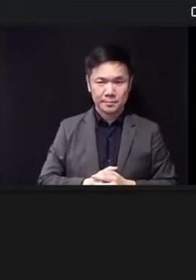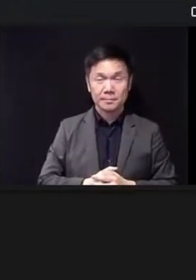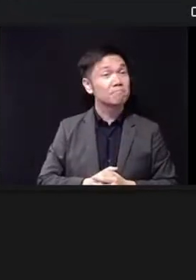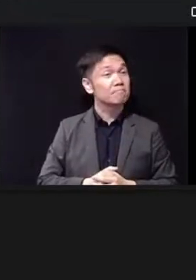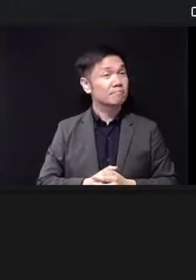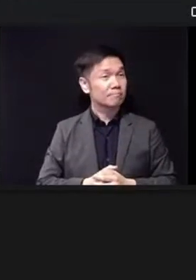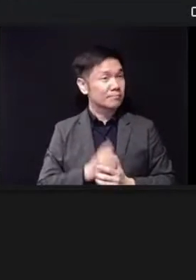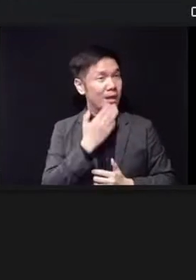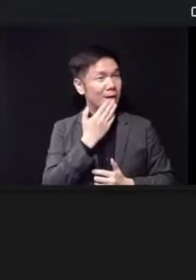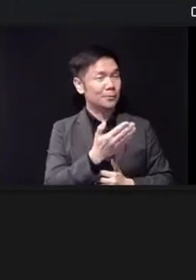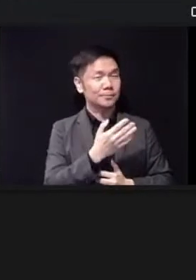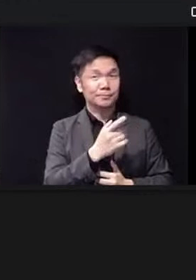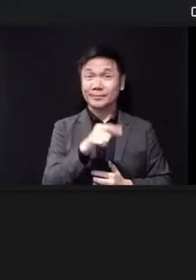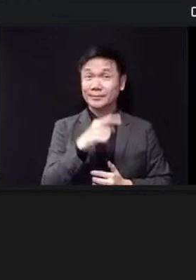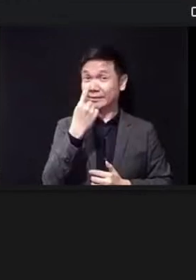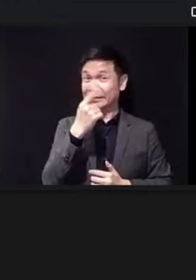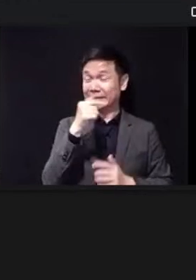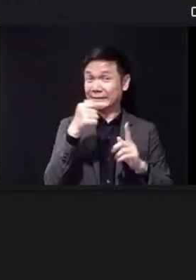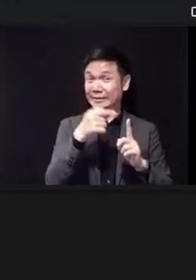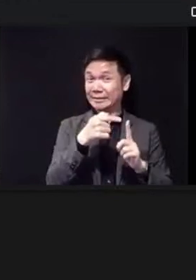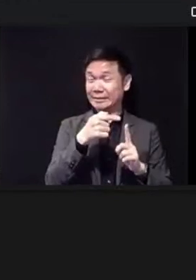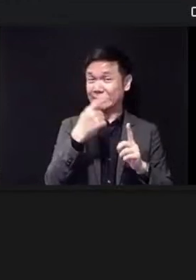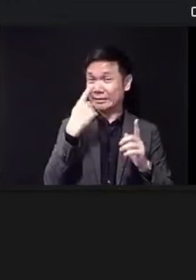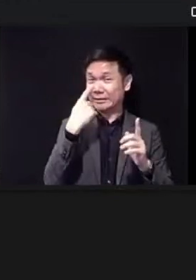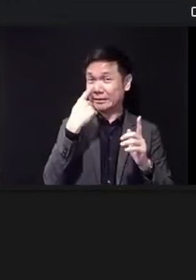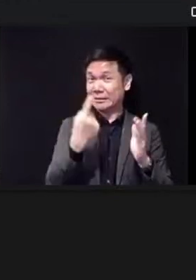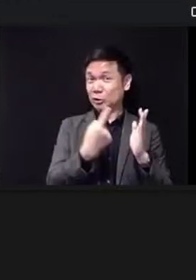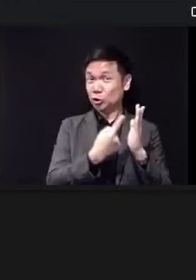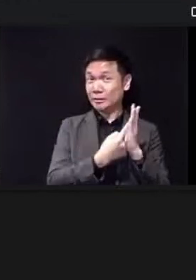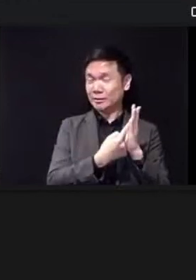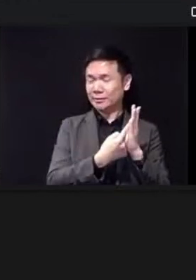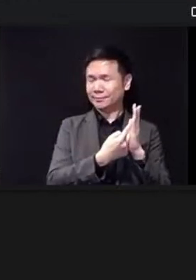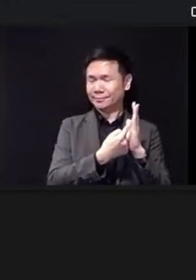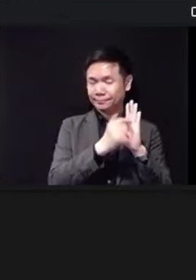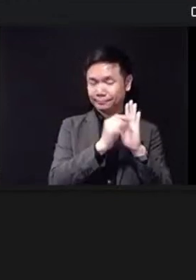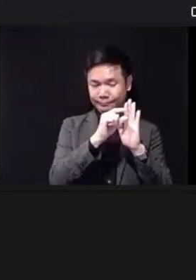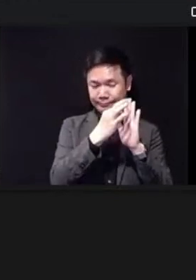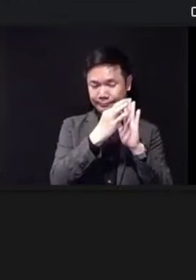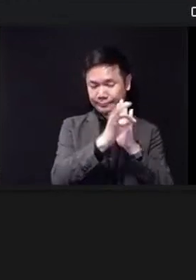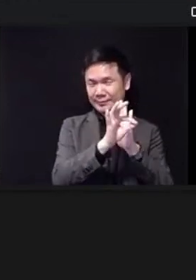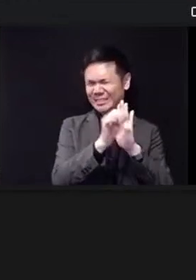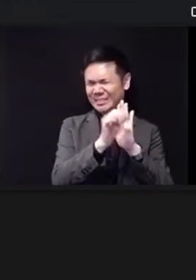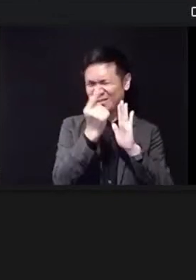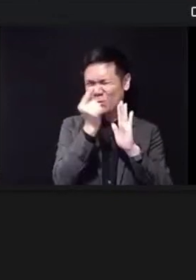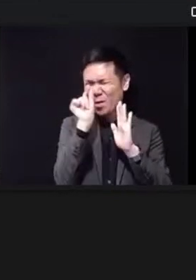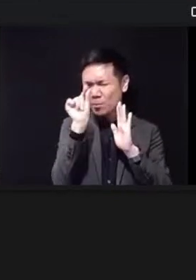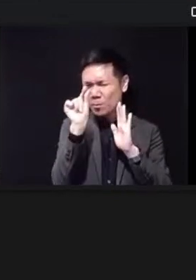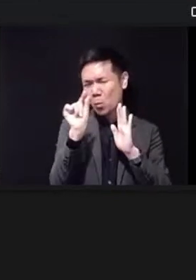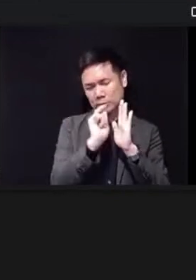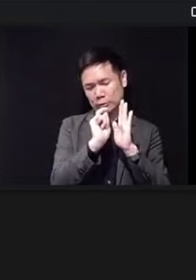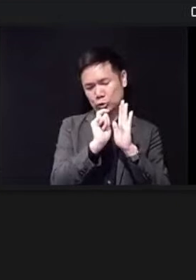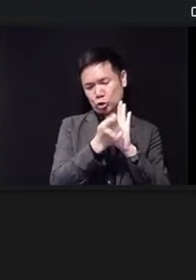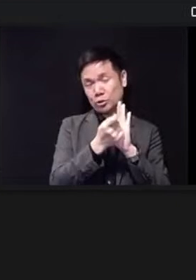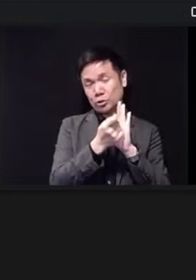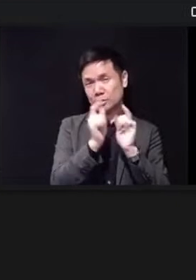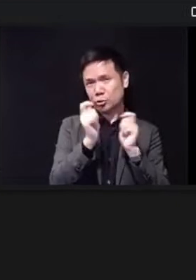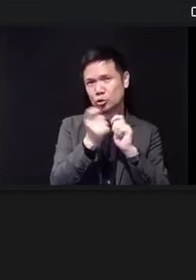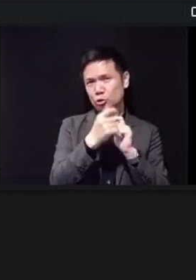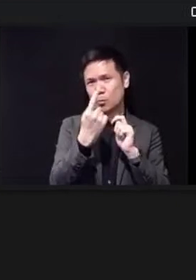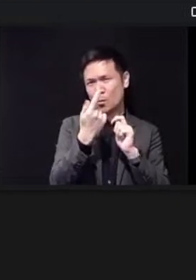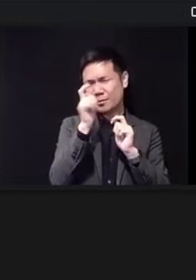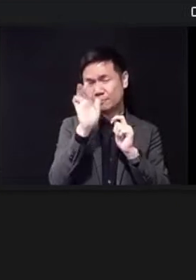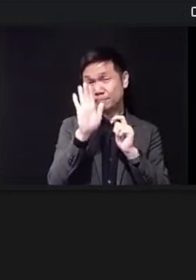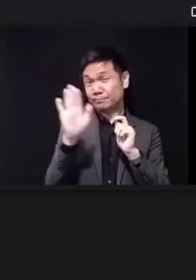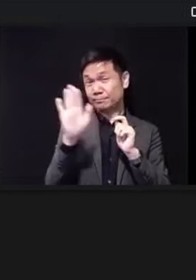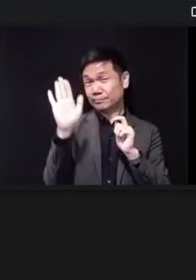Thank you, Madam Chair. This is with regard to the decision text. We have a minor change to